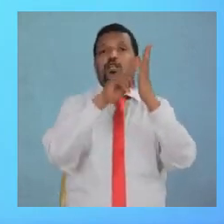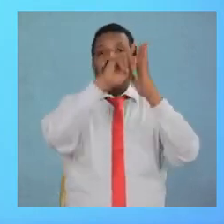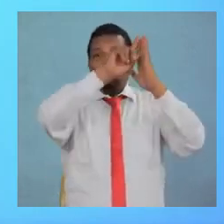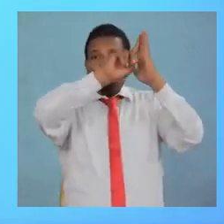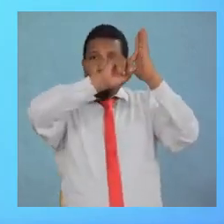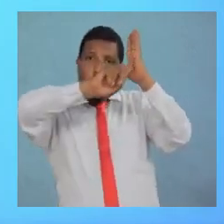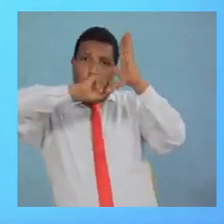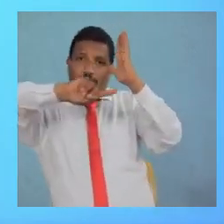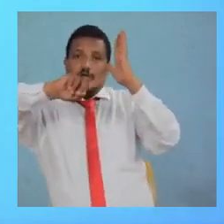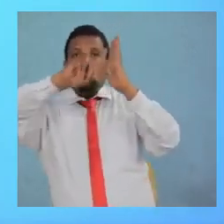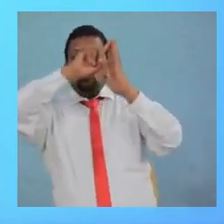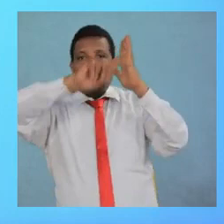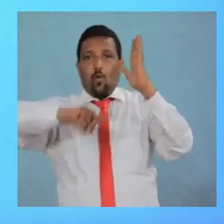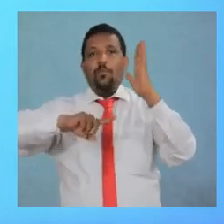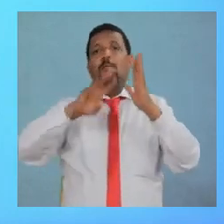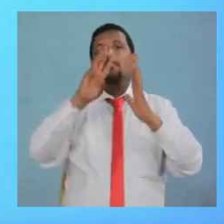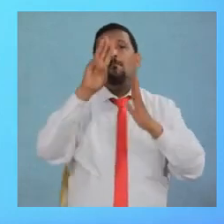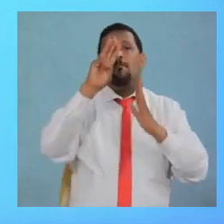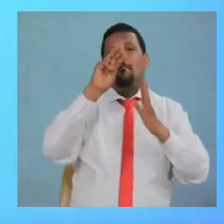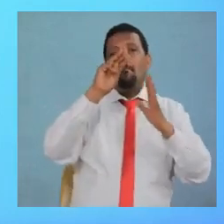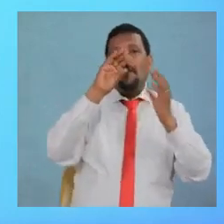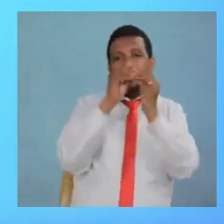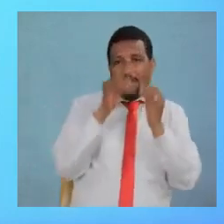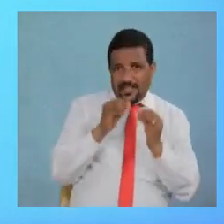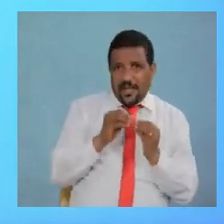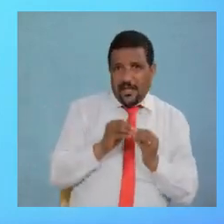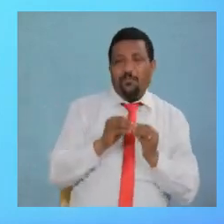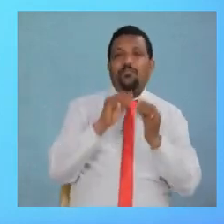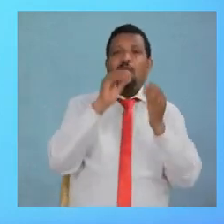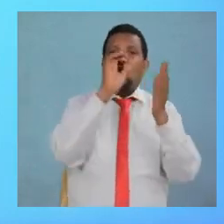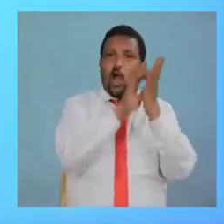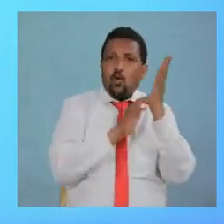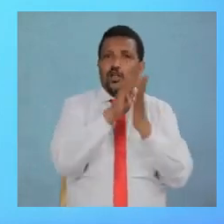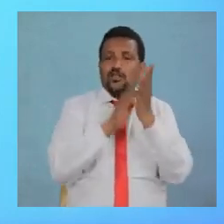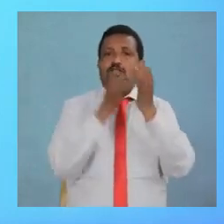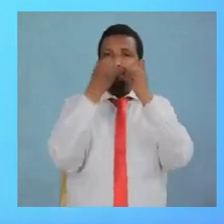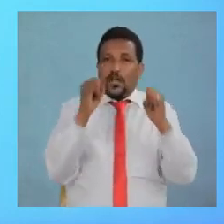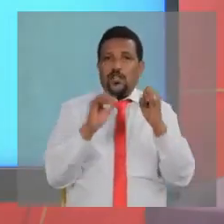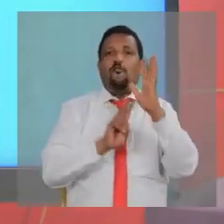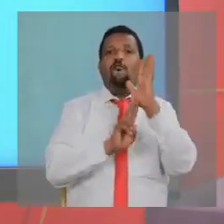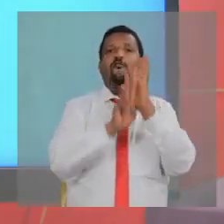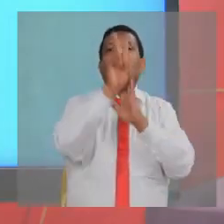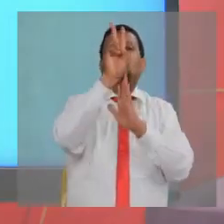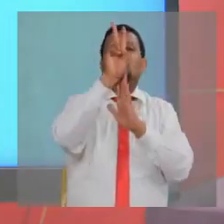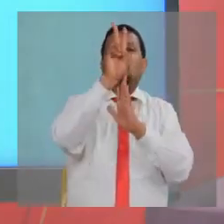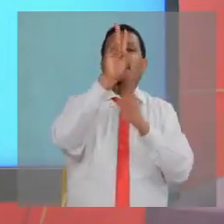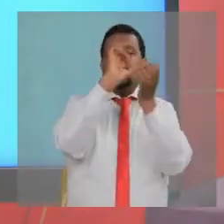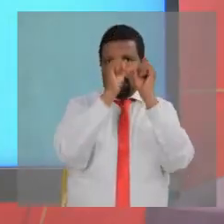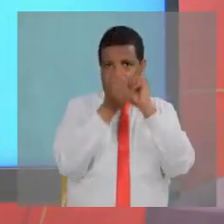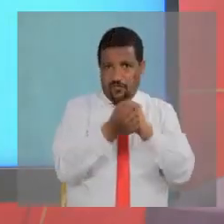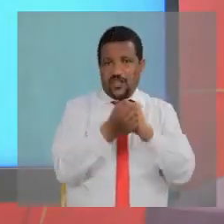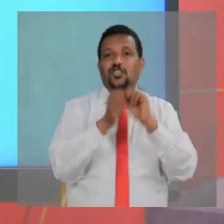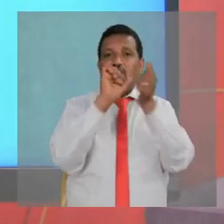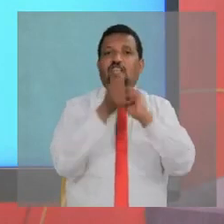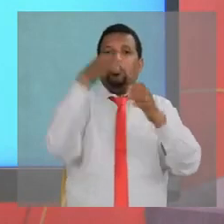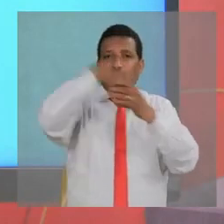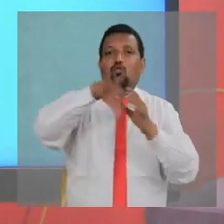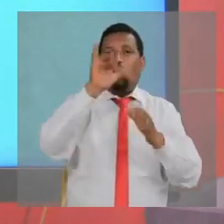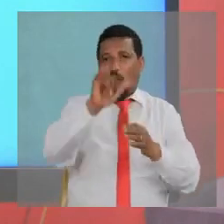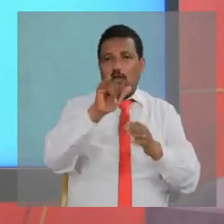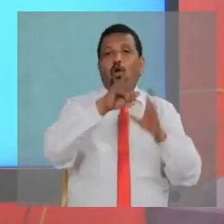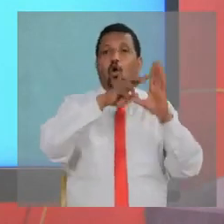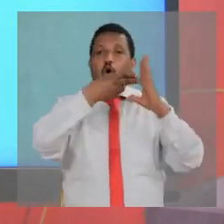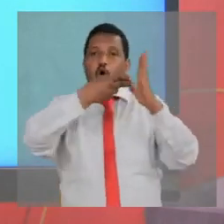function, and the slope is mathematically calculated by dividing the vertical difference, which is change in y, over the